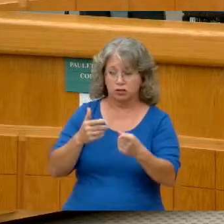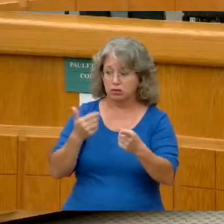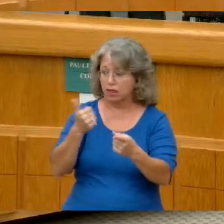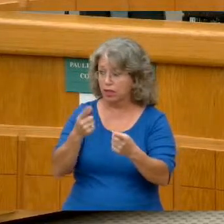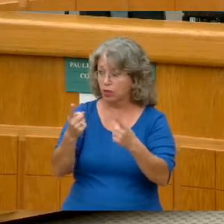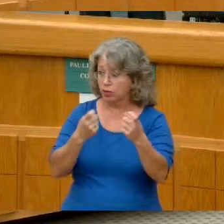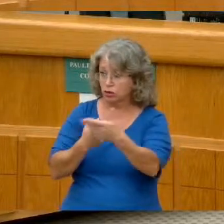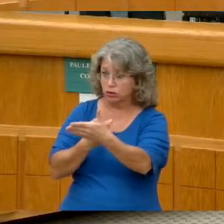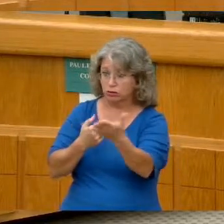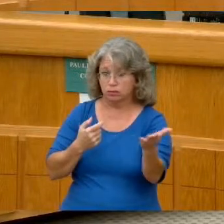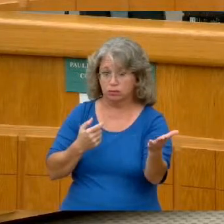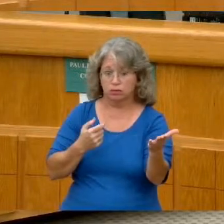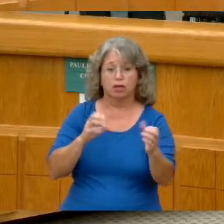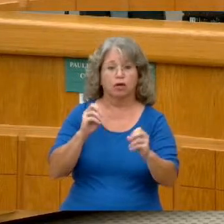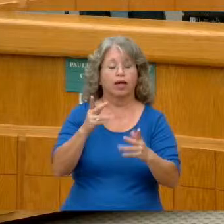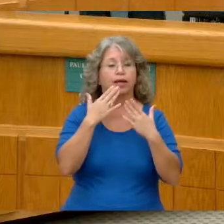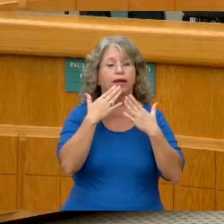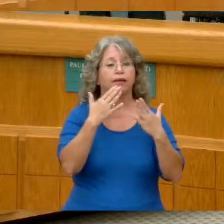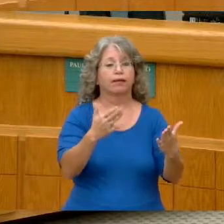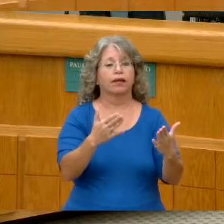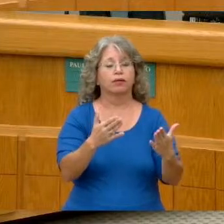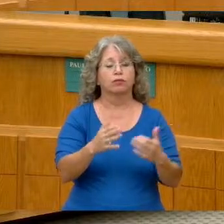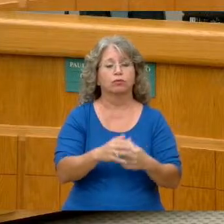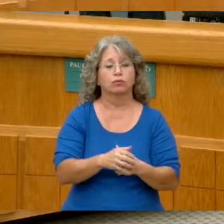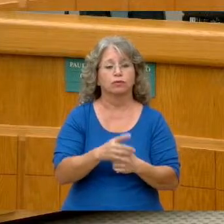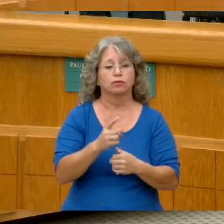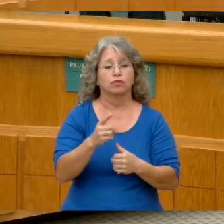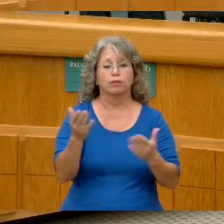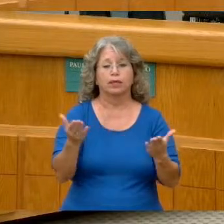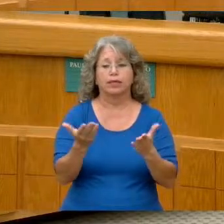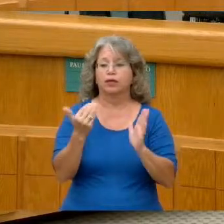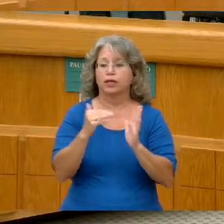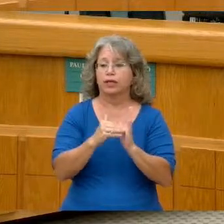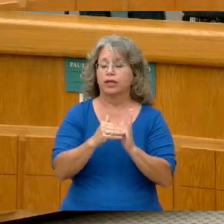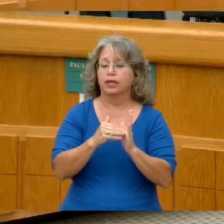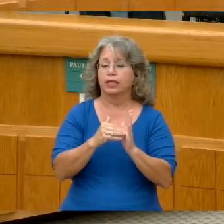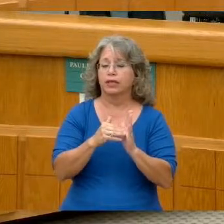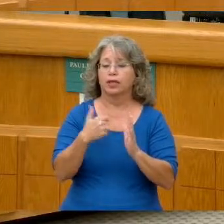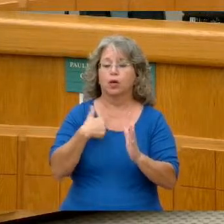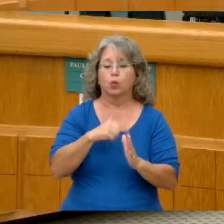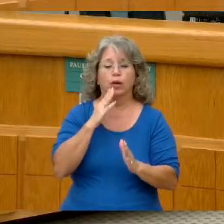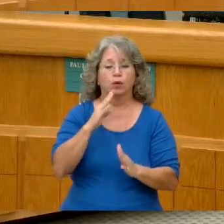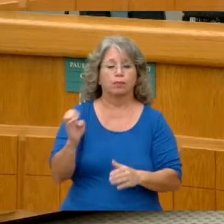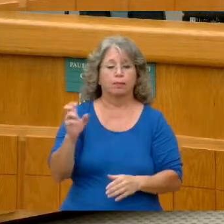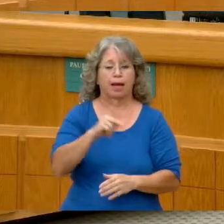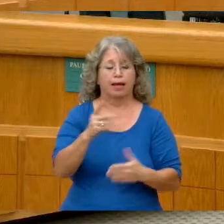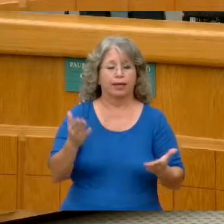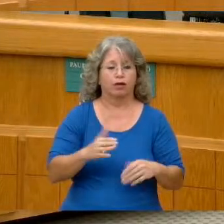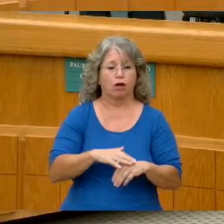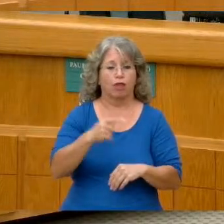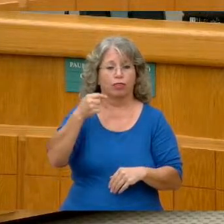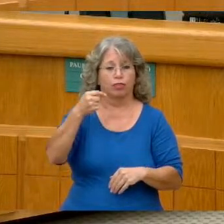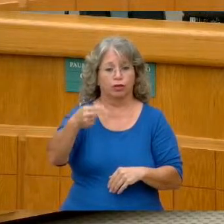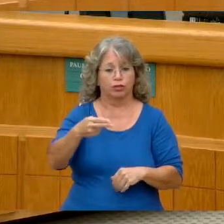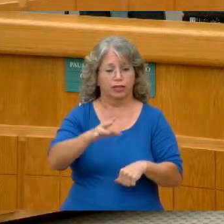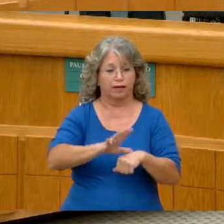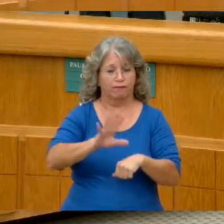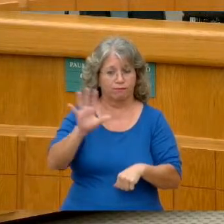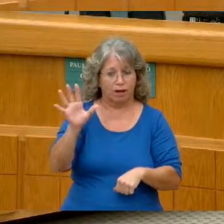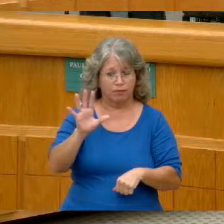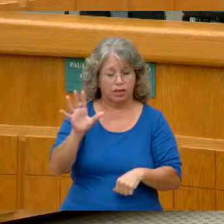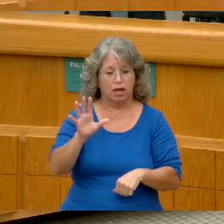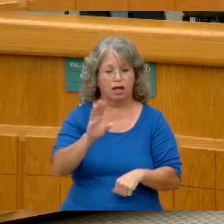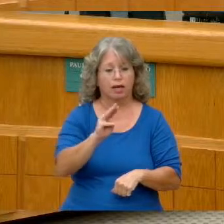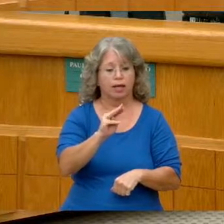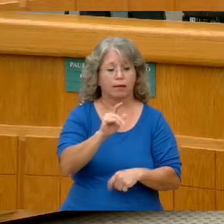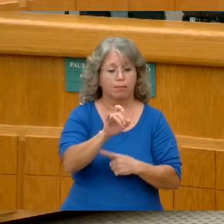the audience? No? Well, thank you all for being here again. And we will be back on Thursday at 5 o'clock, and